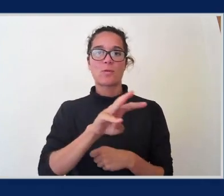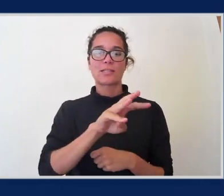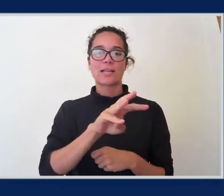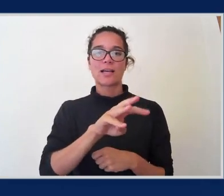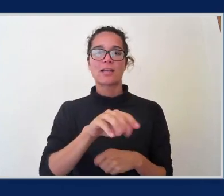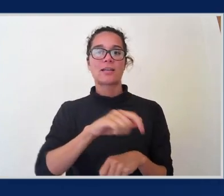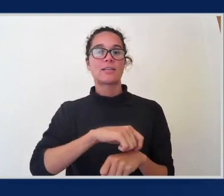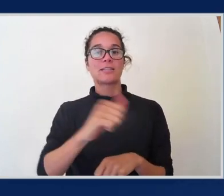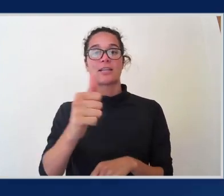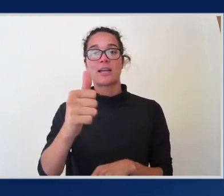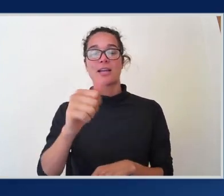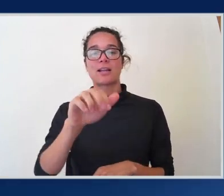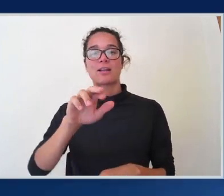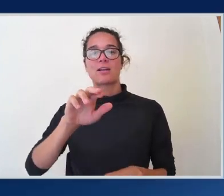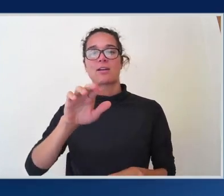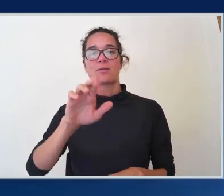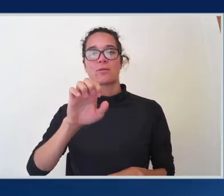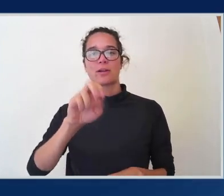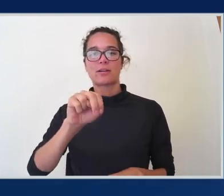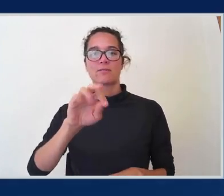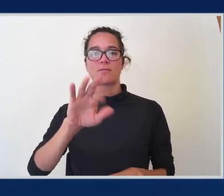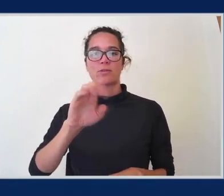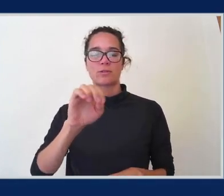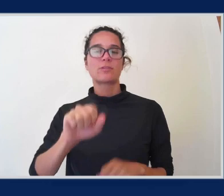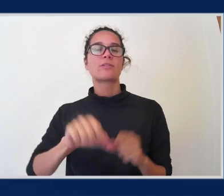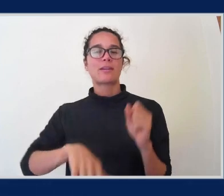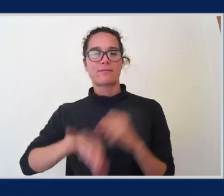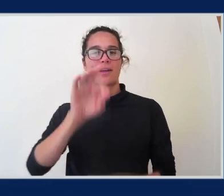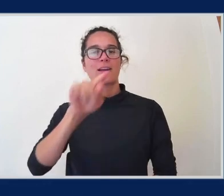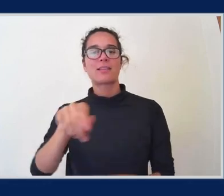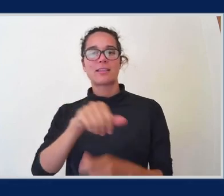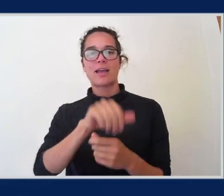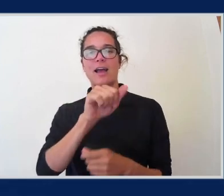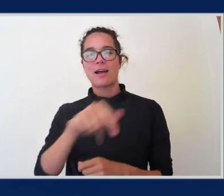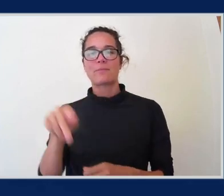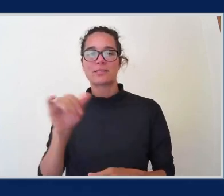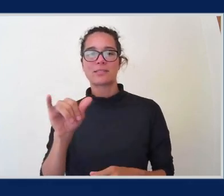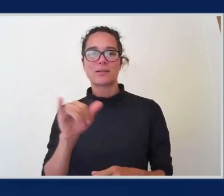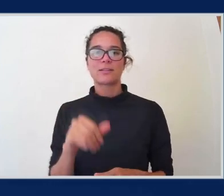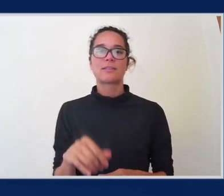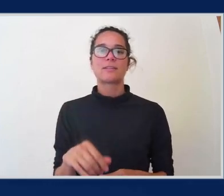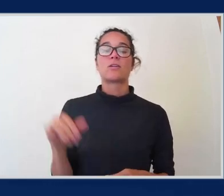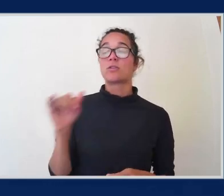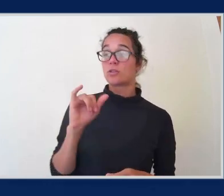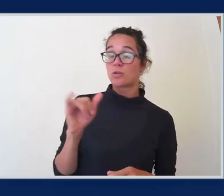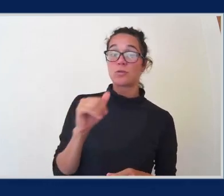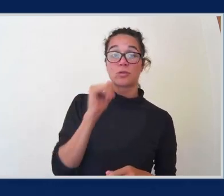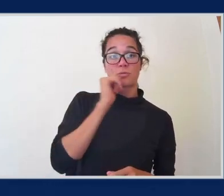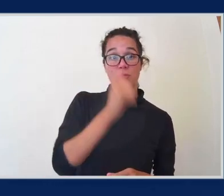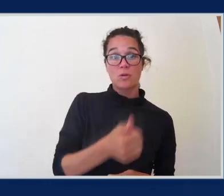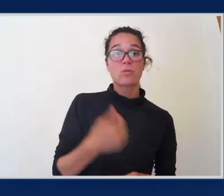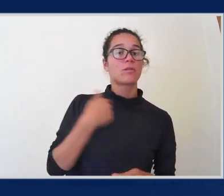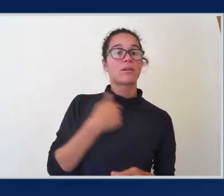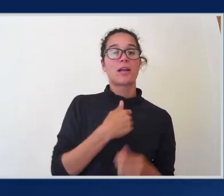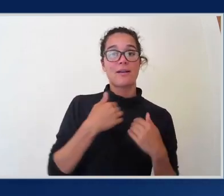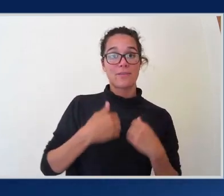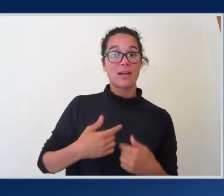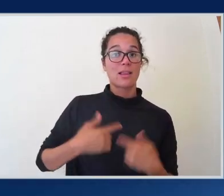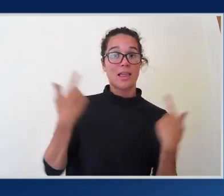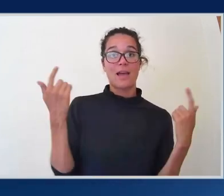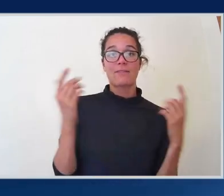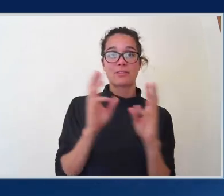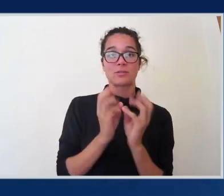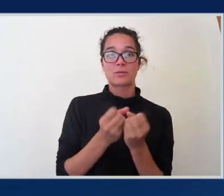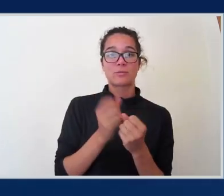Reinforce, and you can find it in the app as well. And also tomorrow, I have a live session to show how you can actually